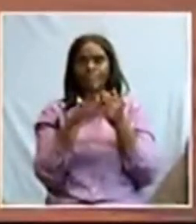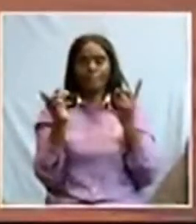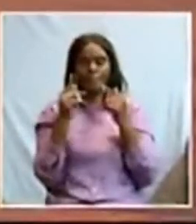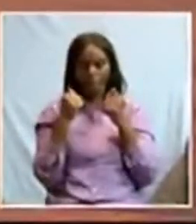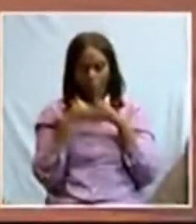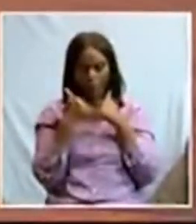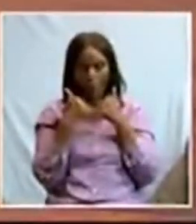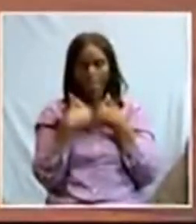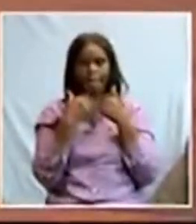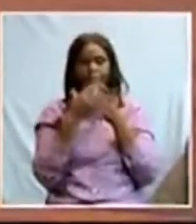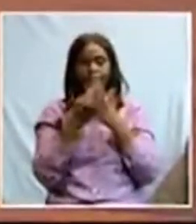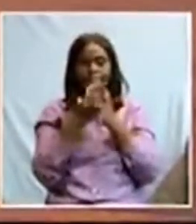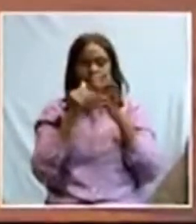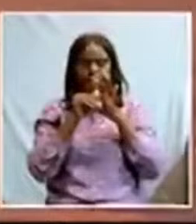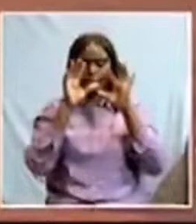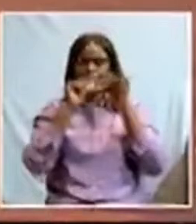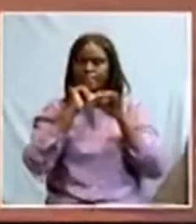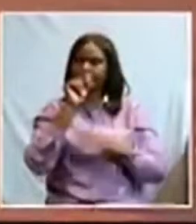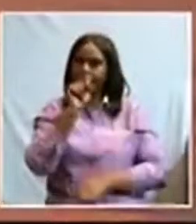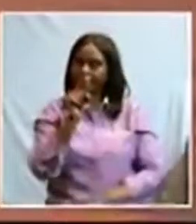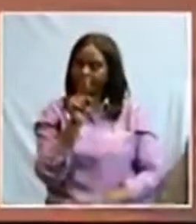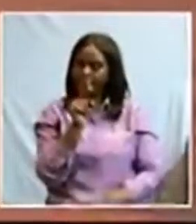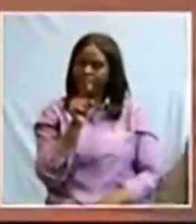in the account? It's not you.